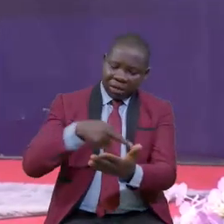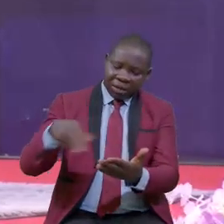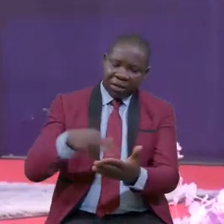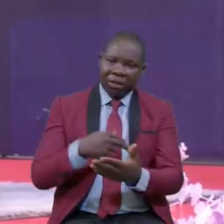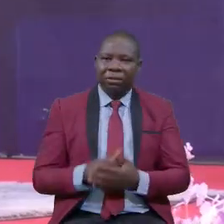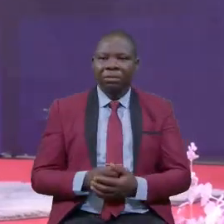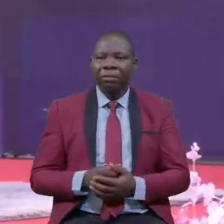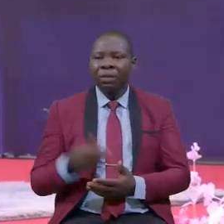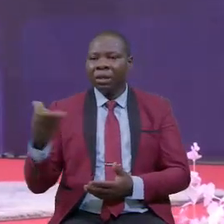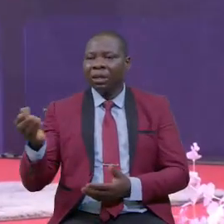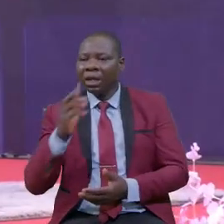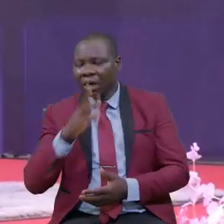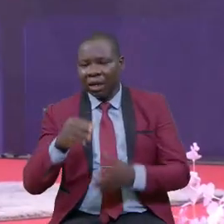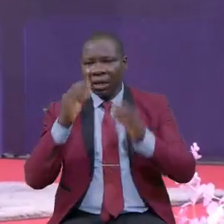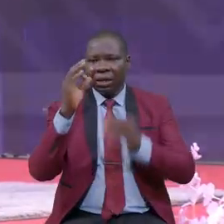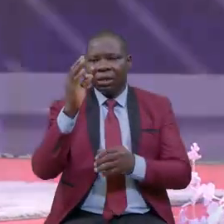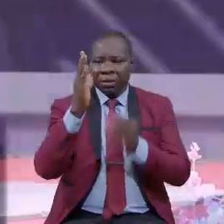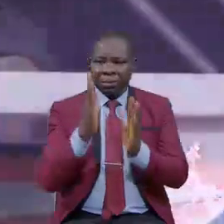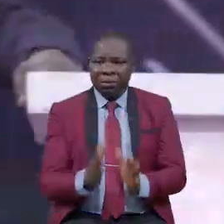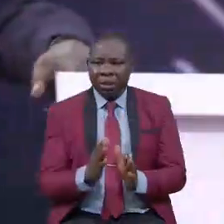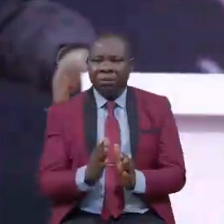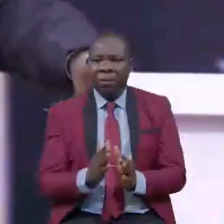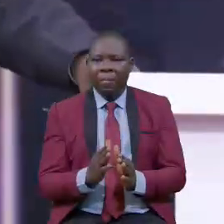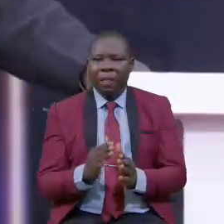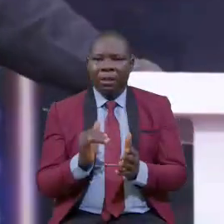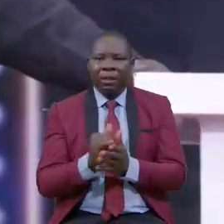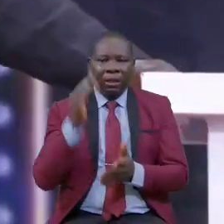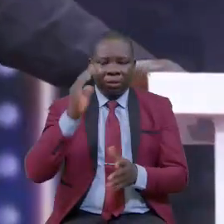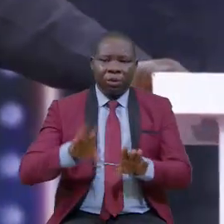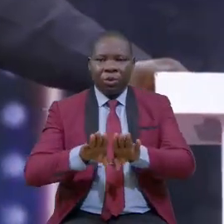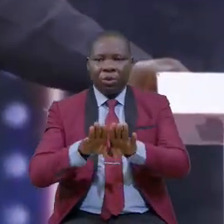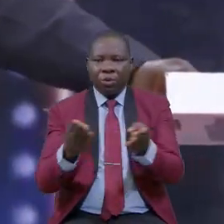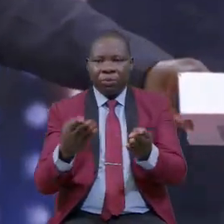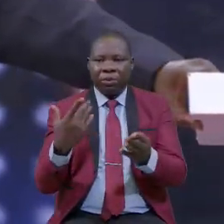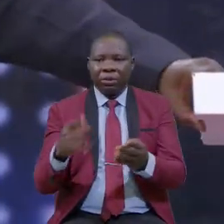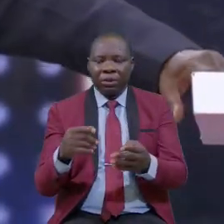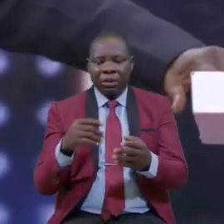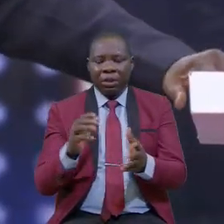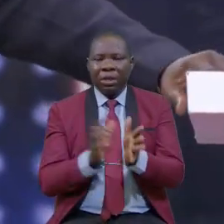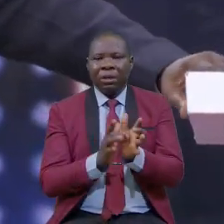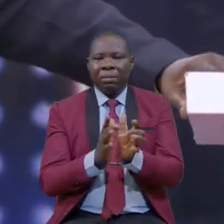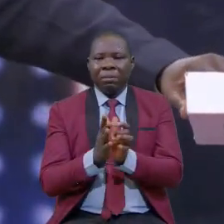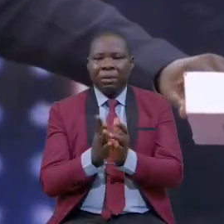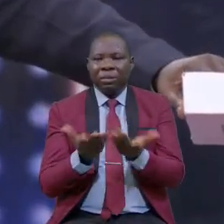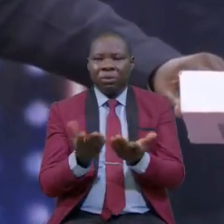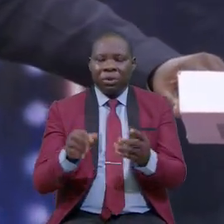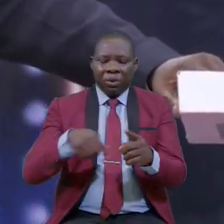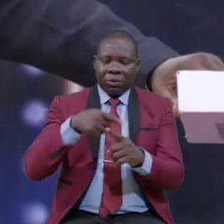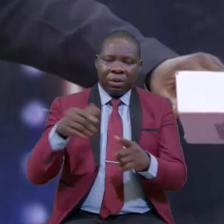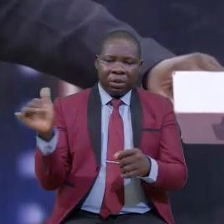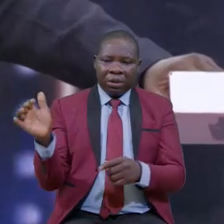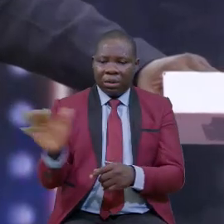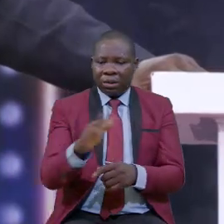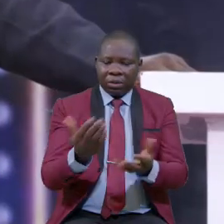preachers Only You know open the Bible when they are going to prepare a message for others my